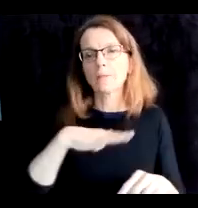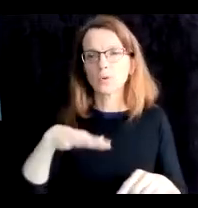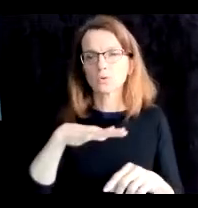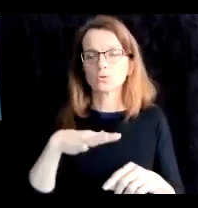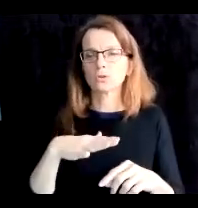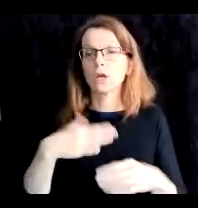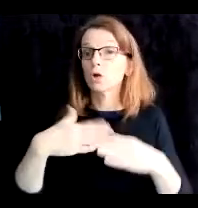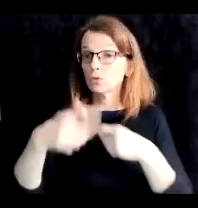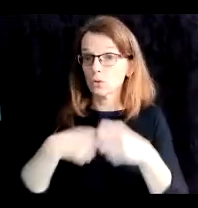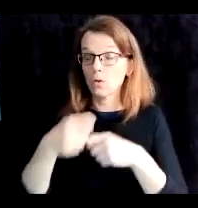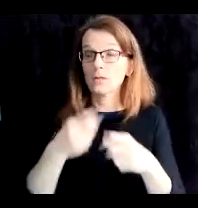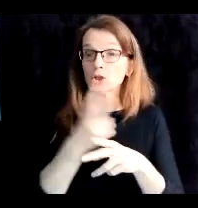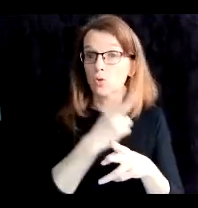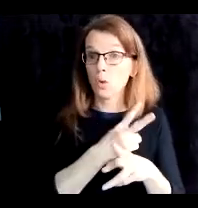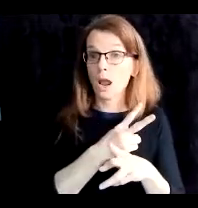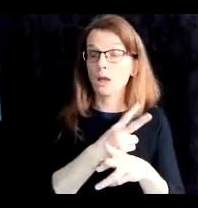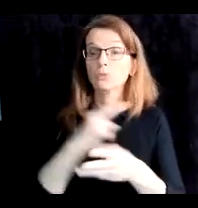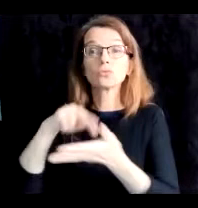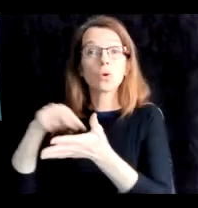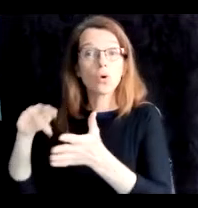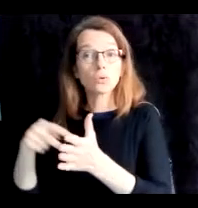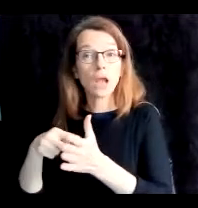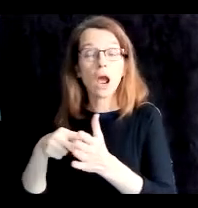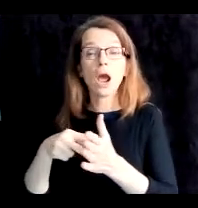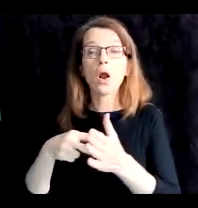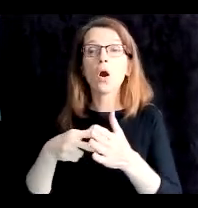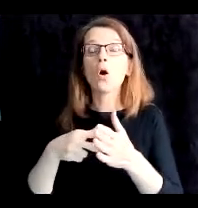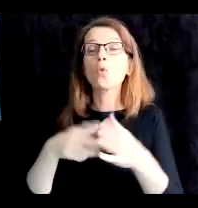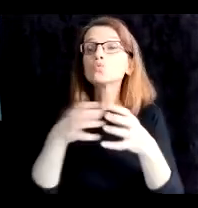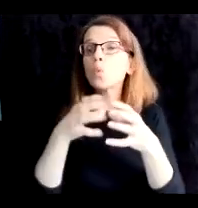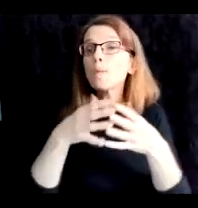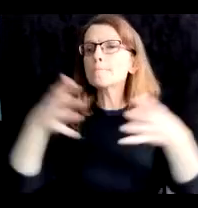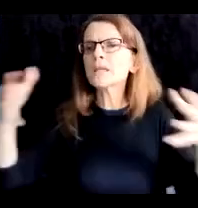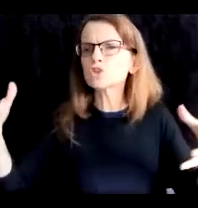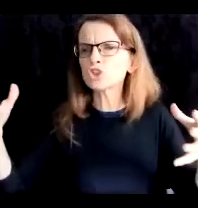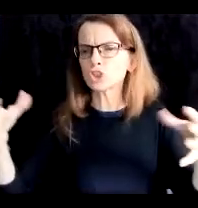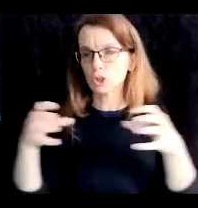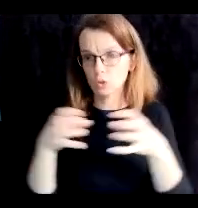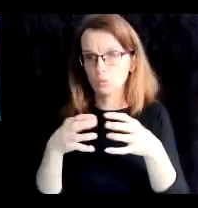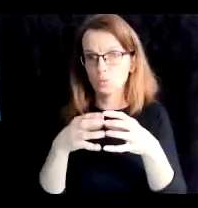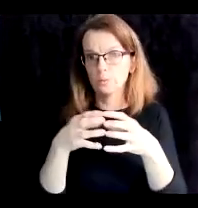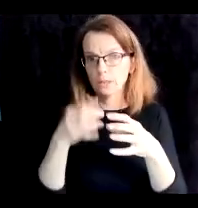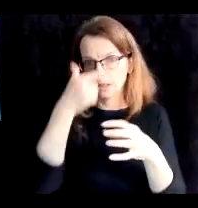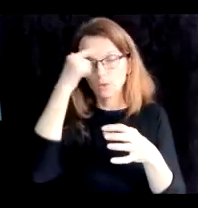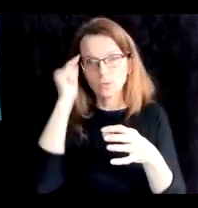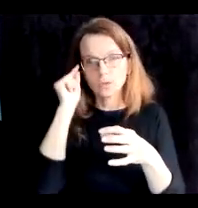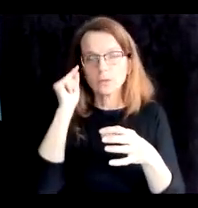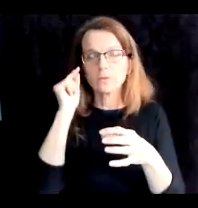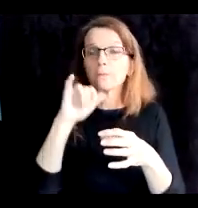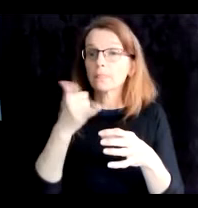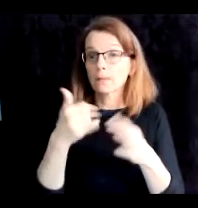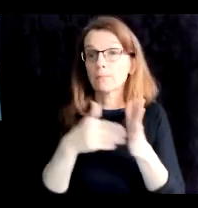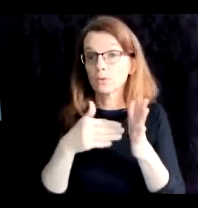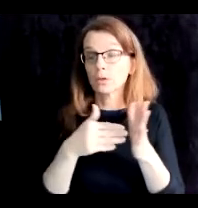So the broader groups of population need to discuss even the economic issues in order not to prevent that country depends